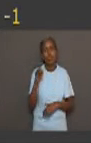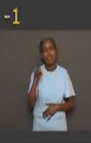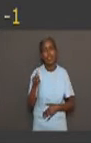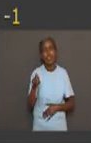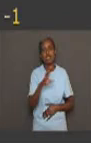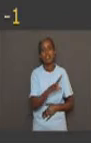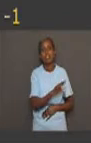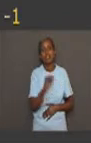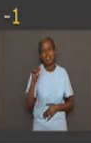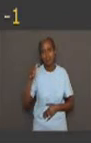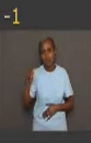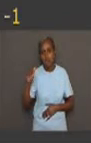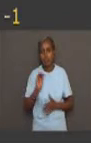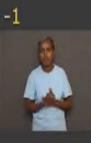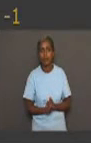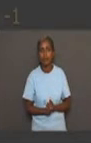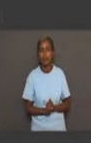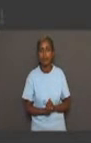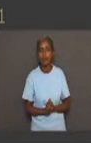x and y.